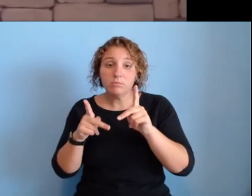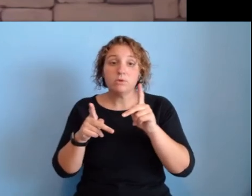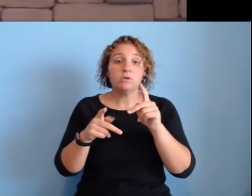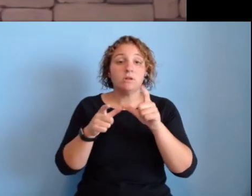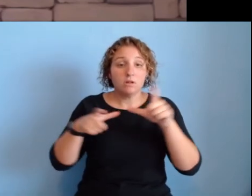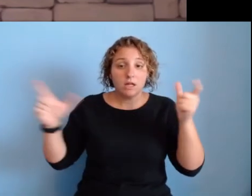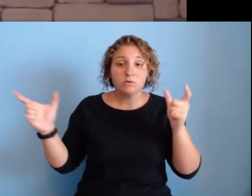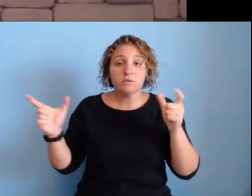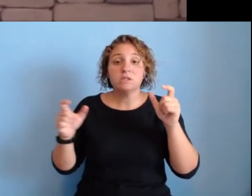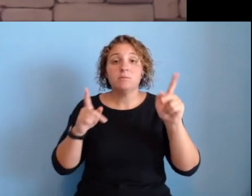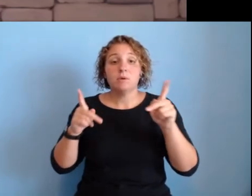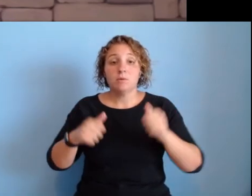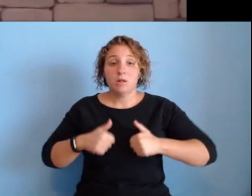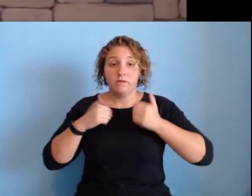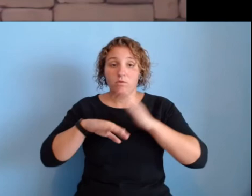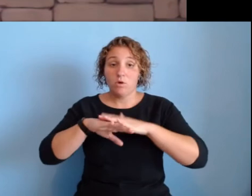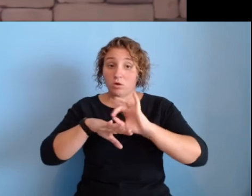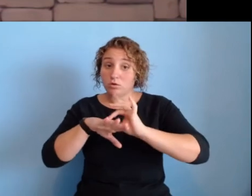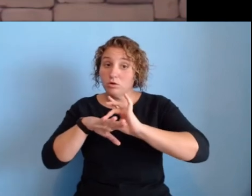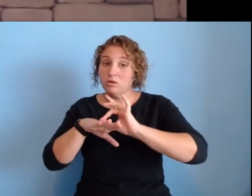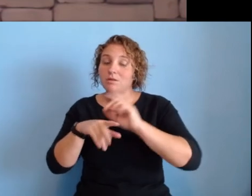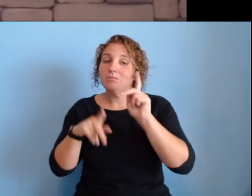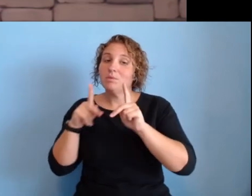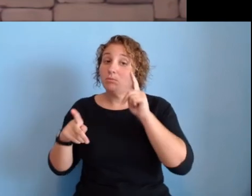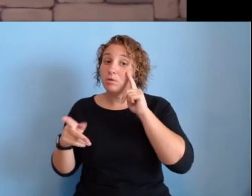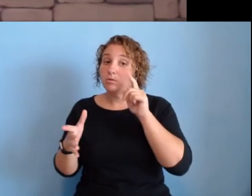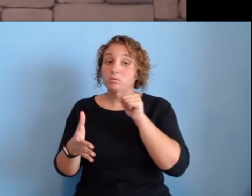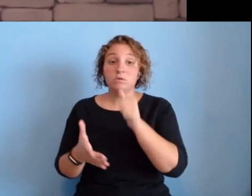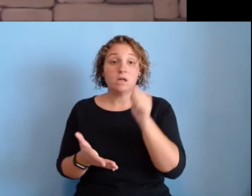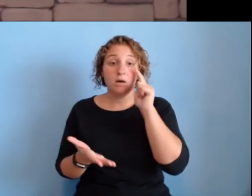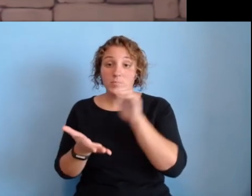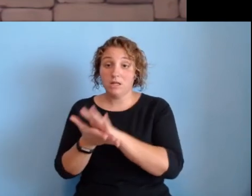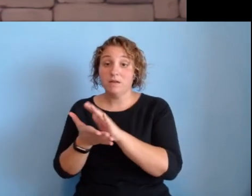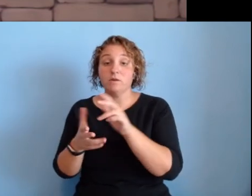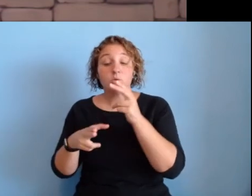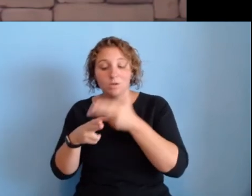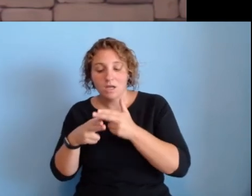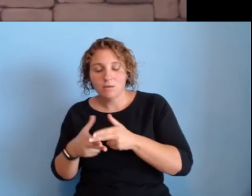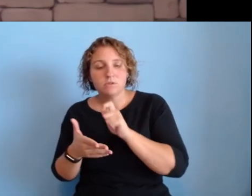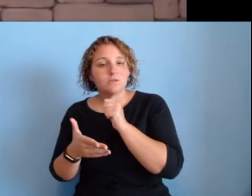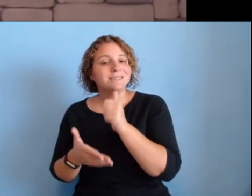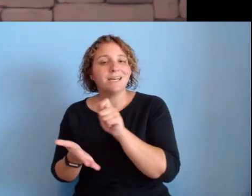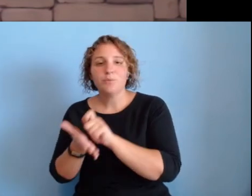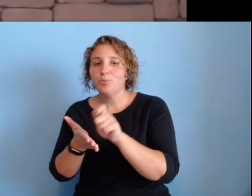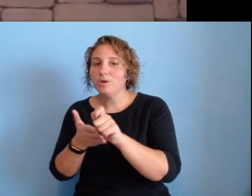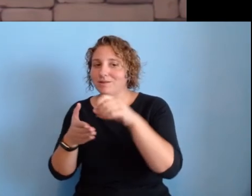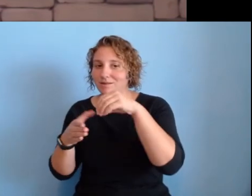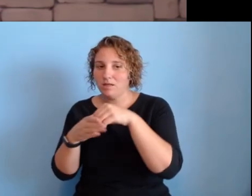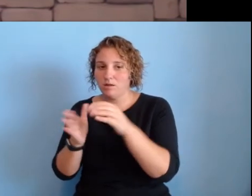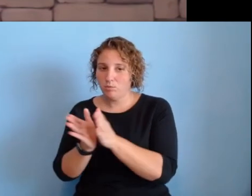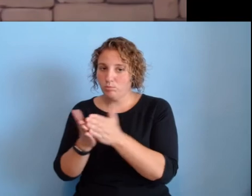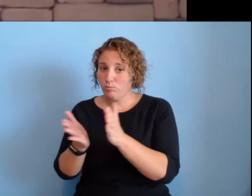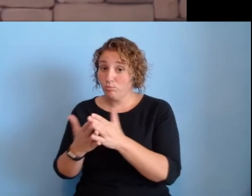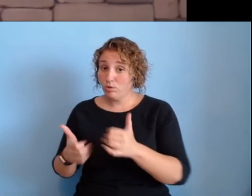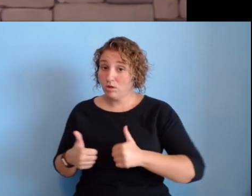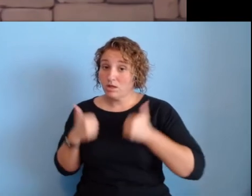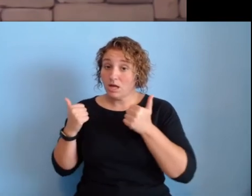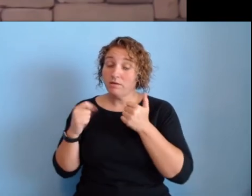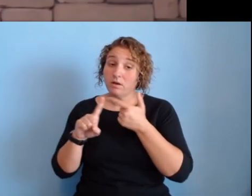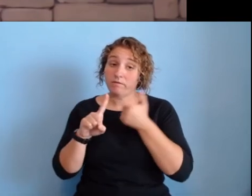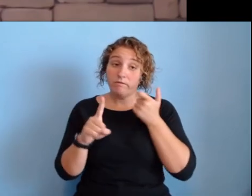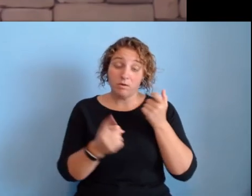upon the earth. Who's that again? The unbelievers. Whose names are not written in the book of life of the Lamb slain